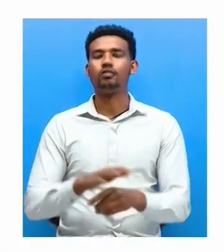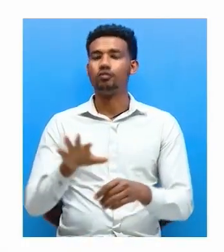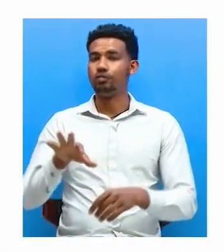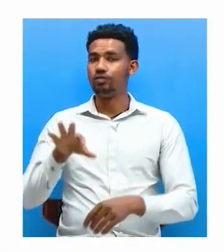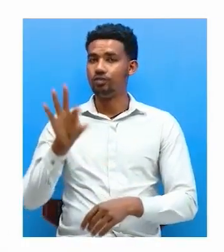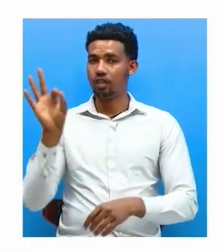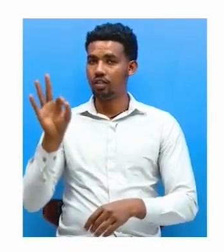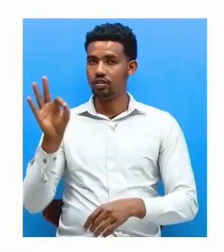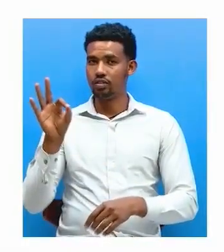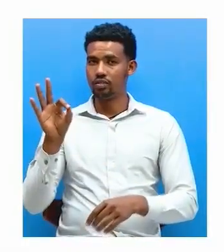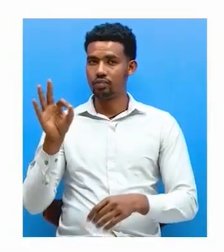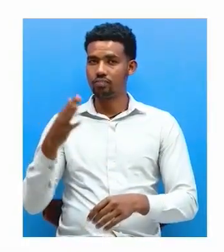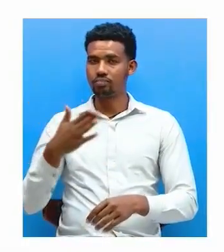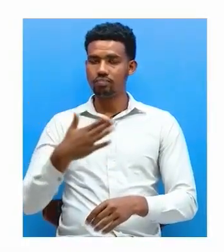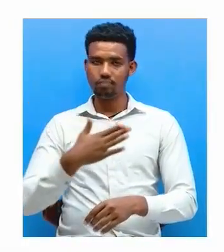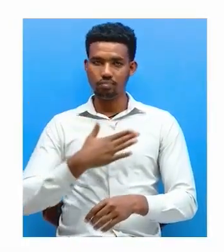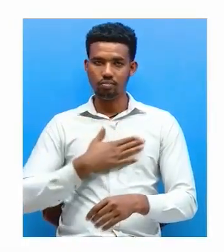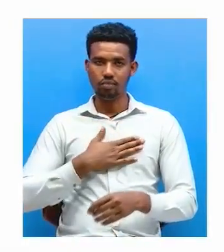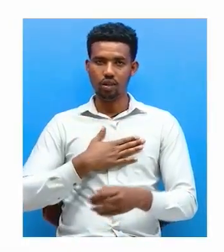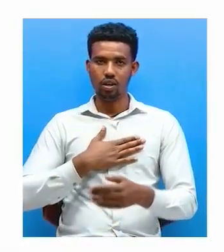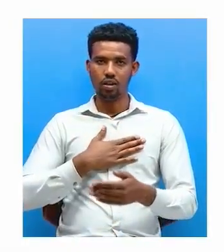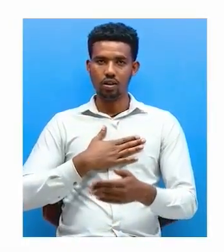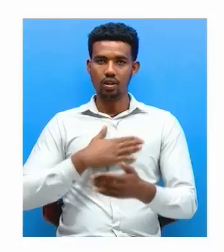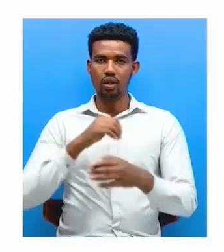find my pencil.